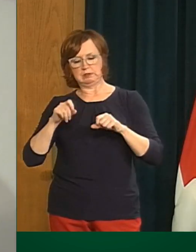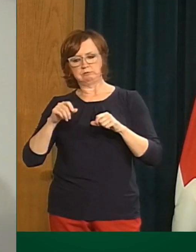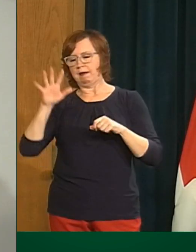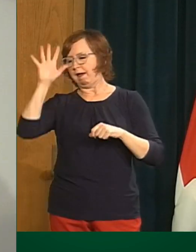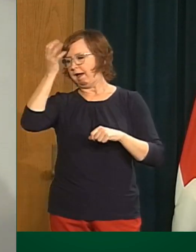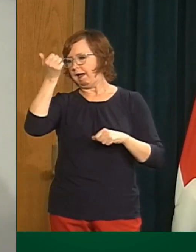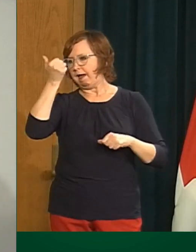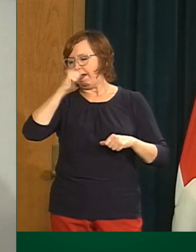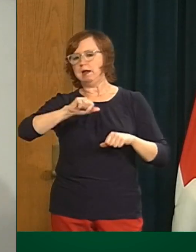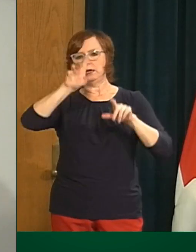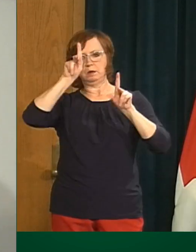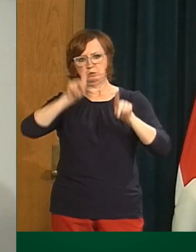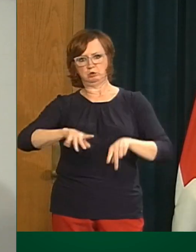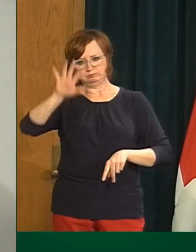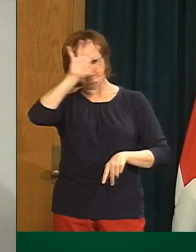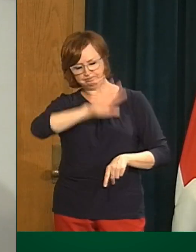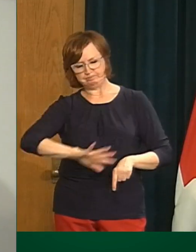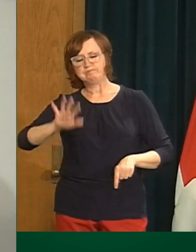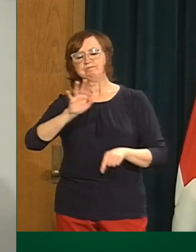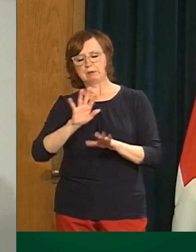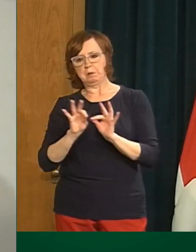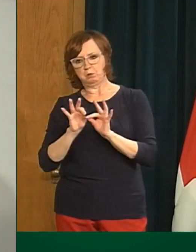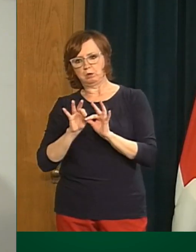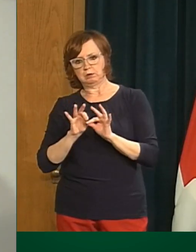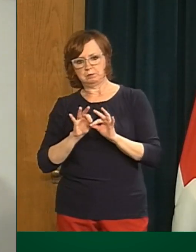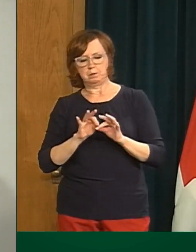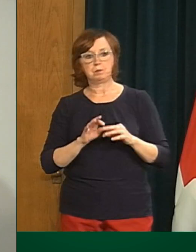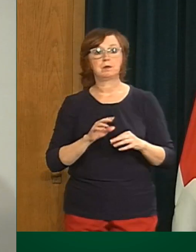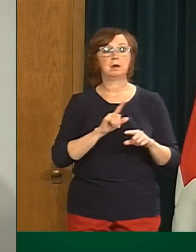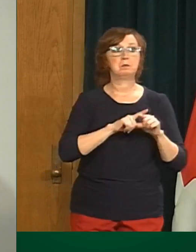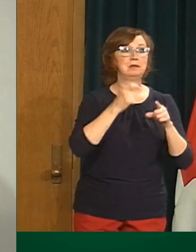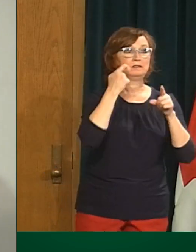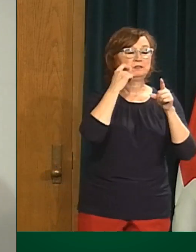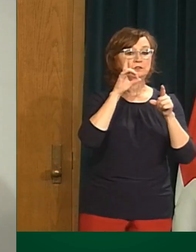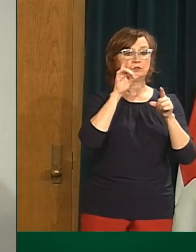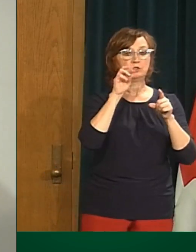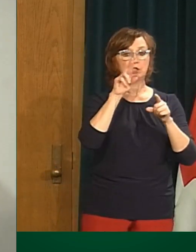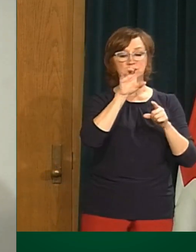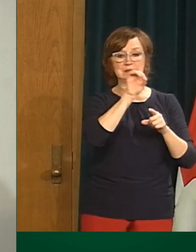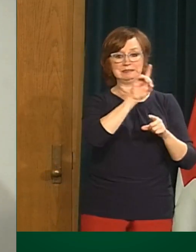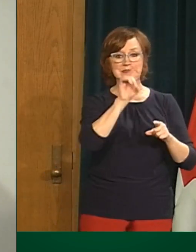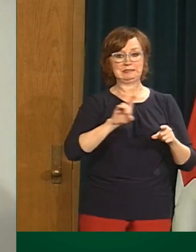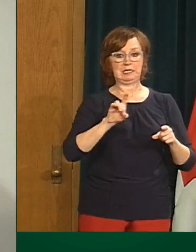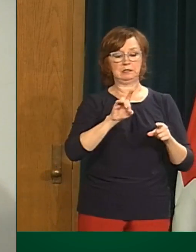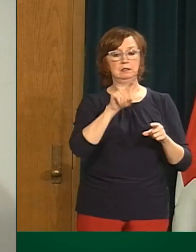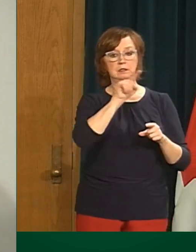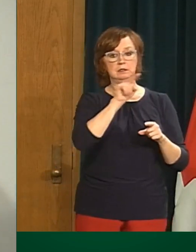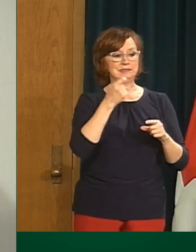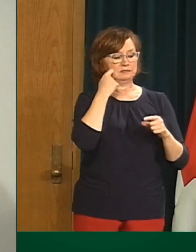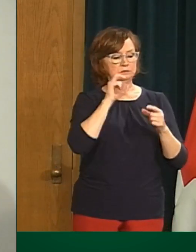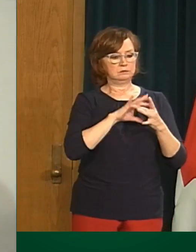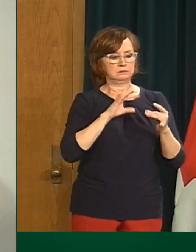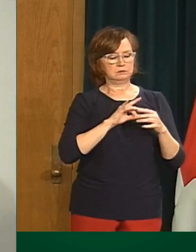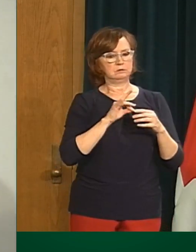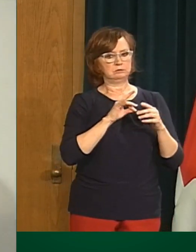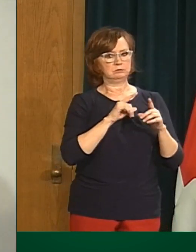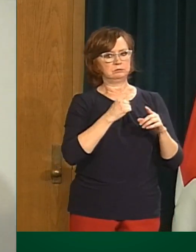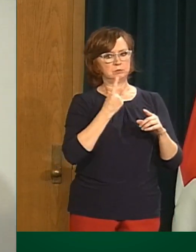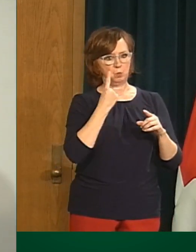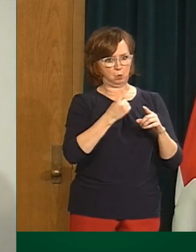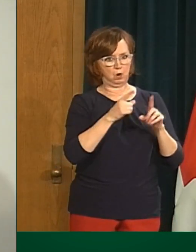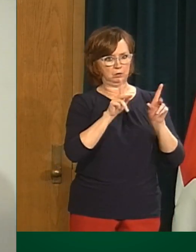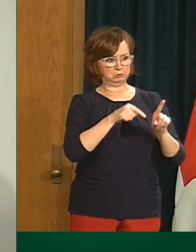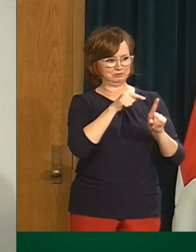anyone in Saskatchewan. But as Dr. Zayed described, when you have a case presents anywhere, and in this case in La Loche, as Dr.